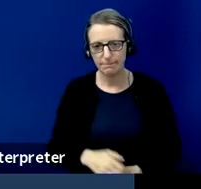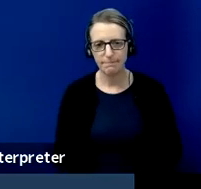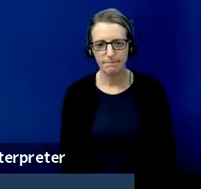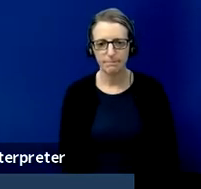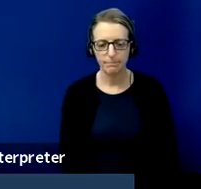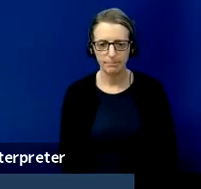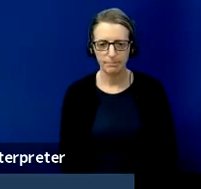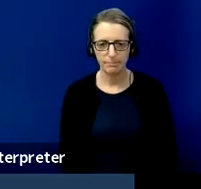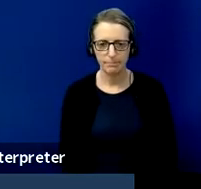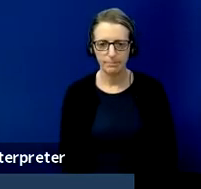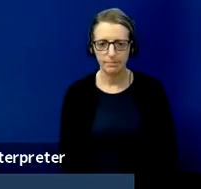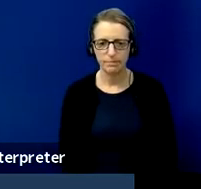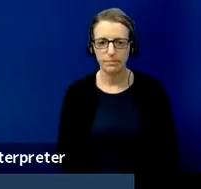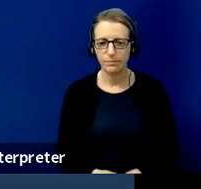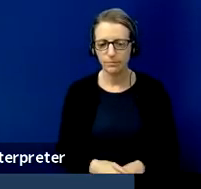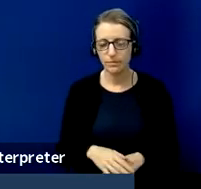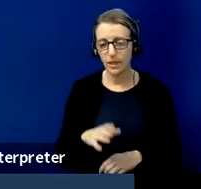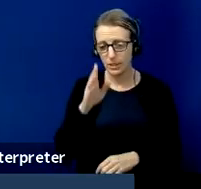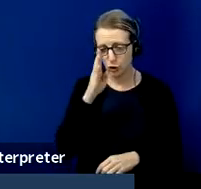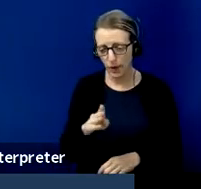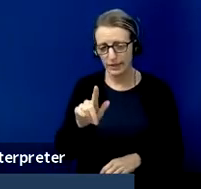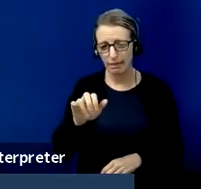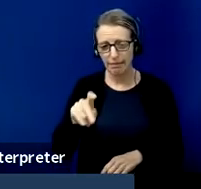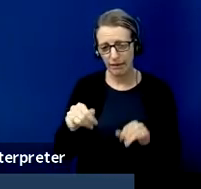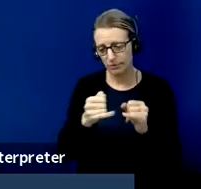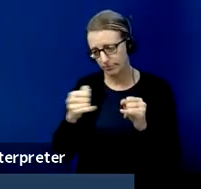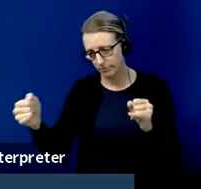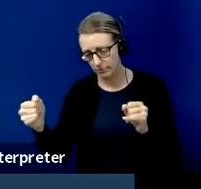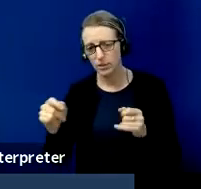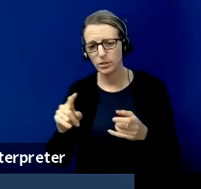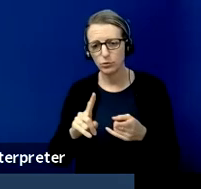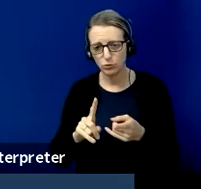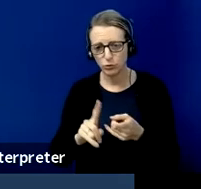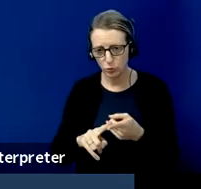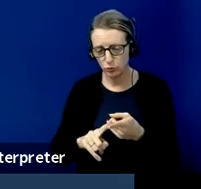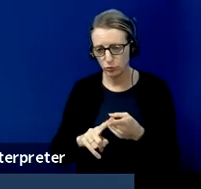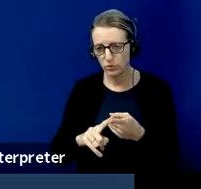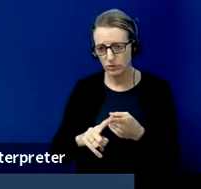There is links, so these are direct links to that item in Seesaw for them to view.